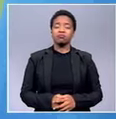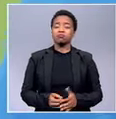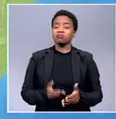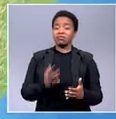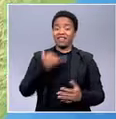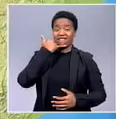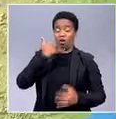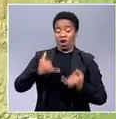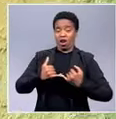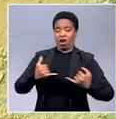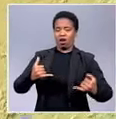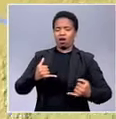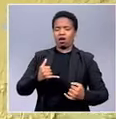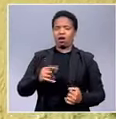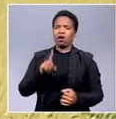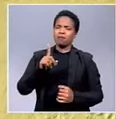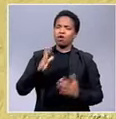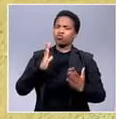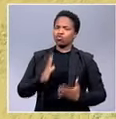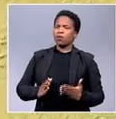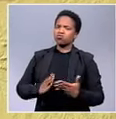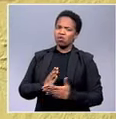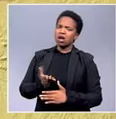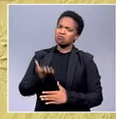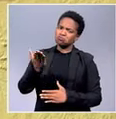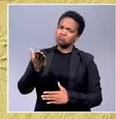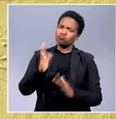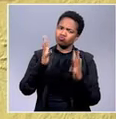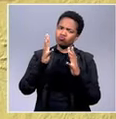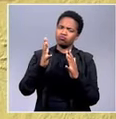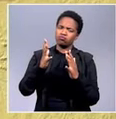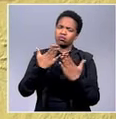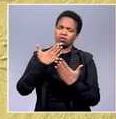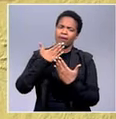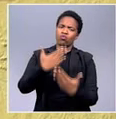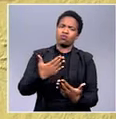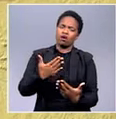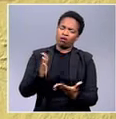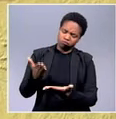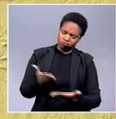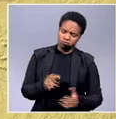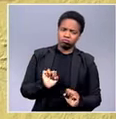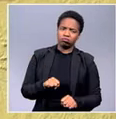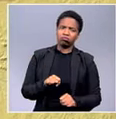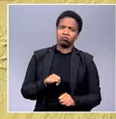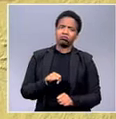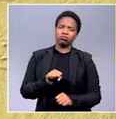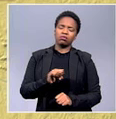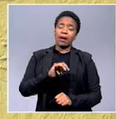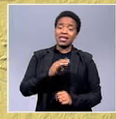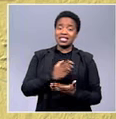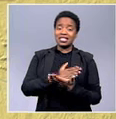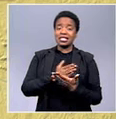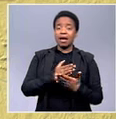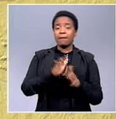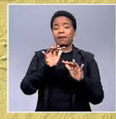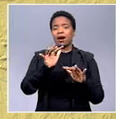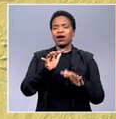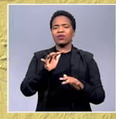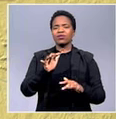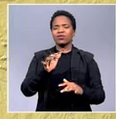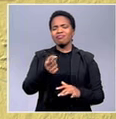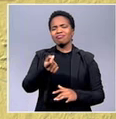findings because they are consistent with superior logic and a strong message against those who are